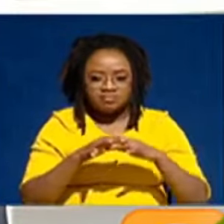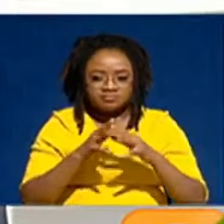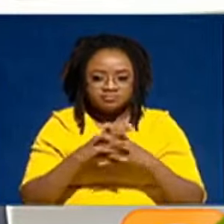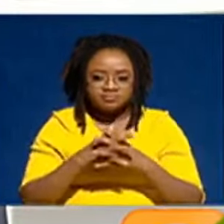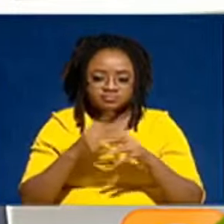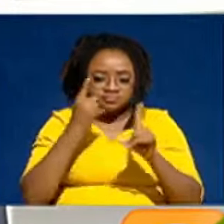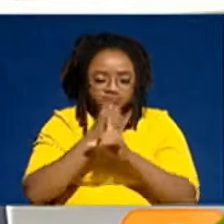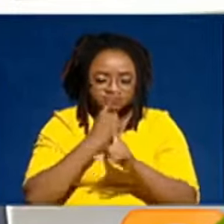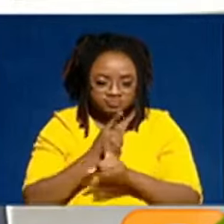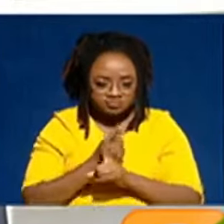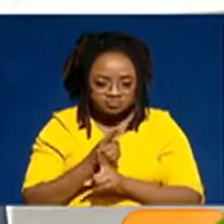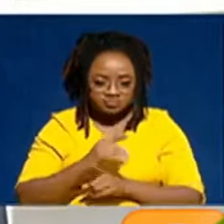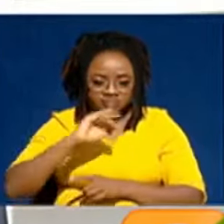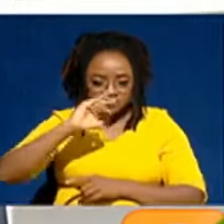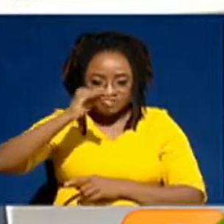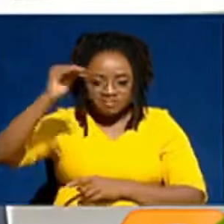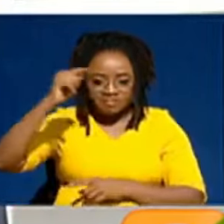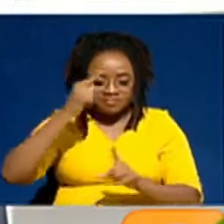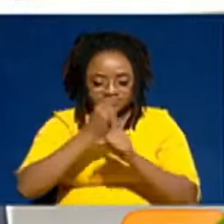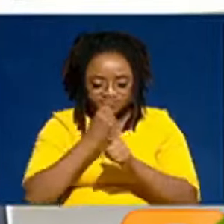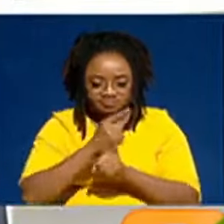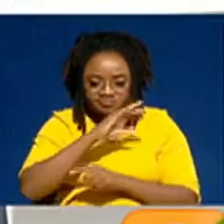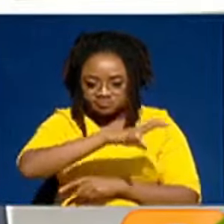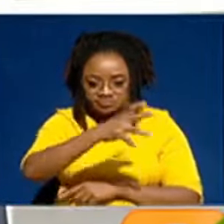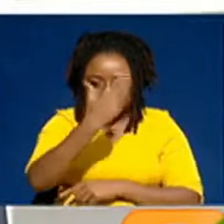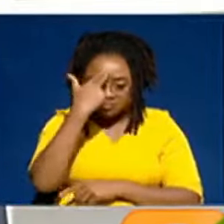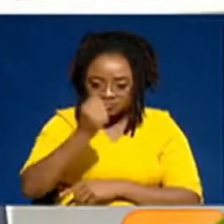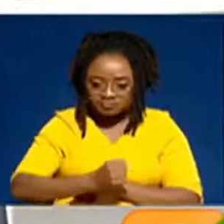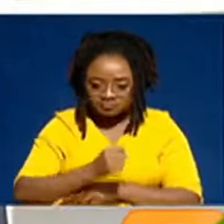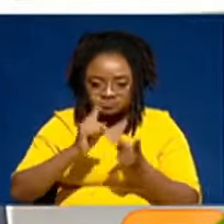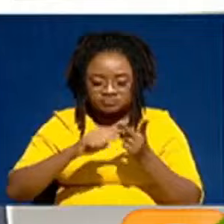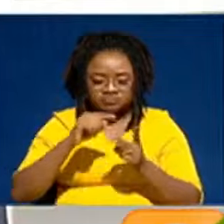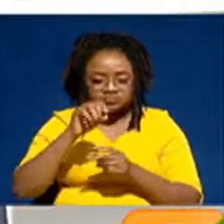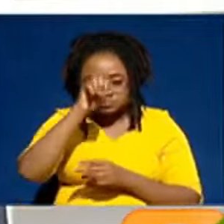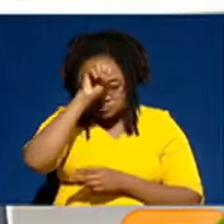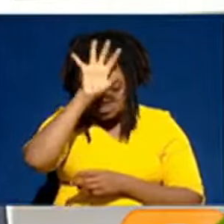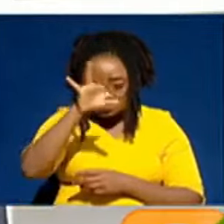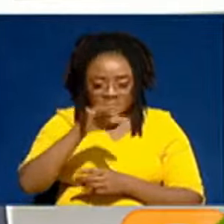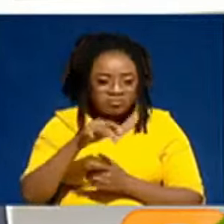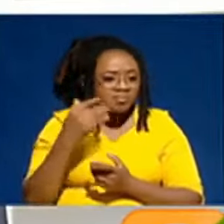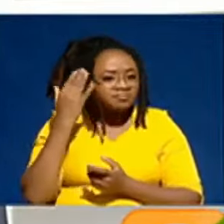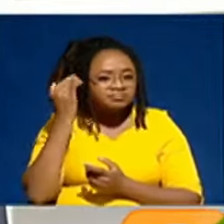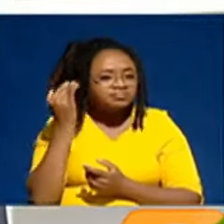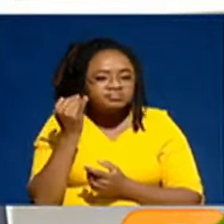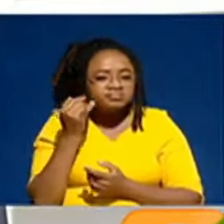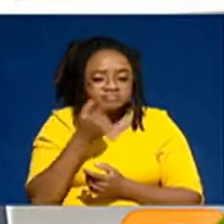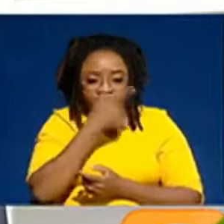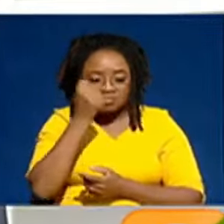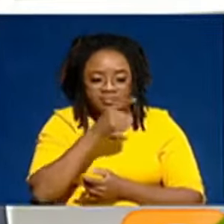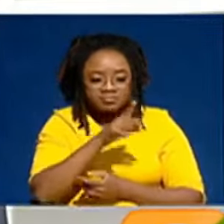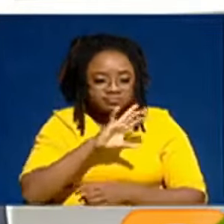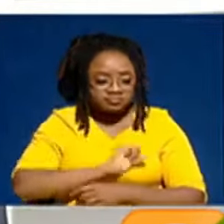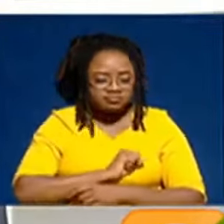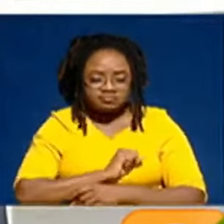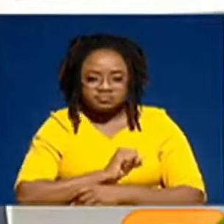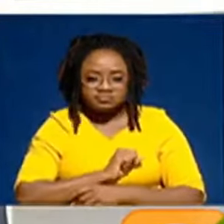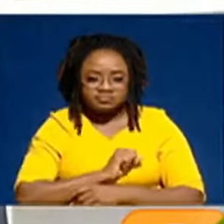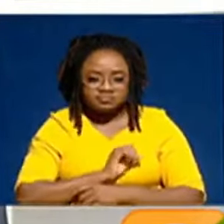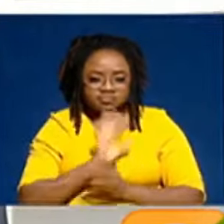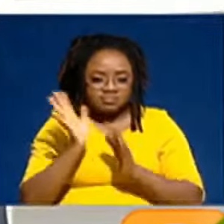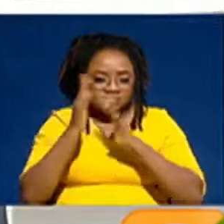cities. Yeah. Or different counties, Kajiado, Kiambu. Is that because they cannot withstand, I mean,